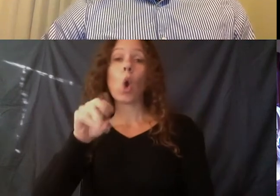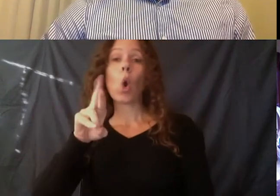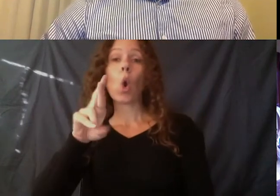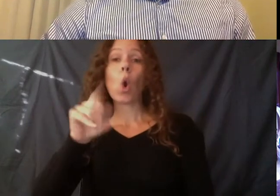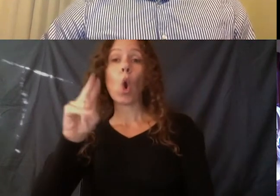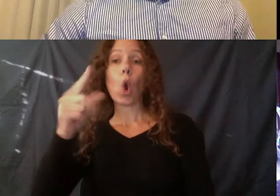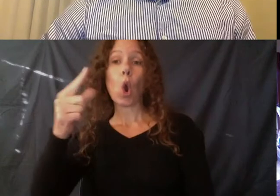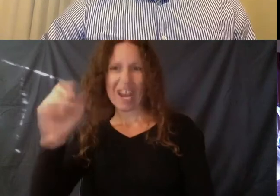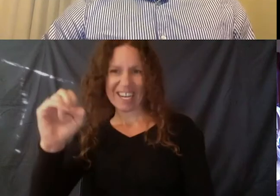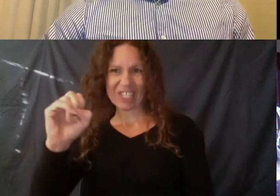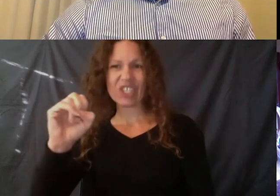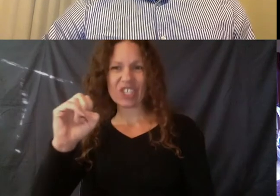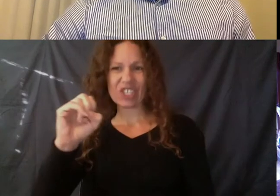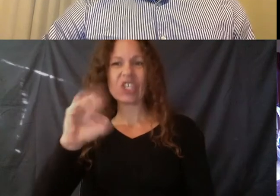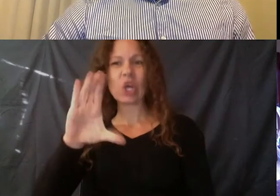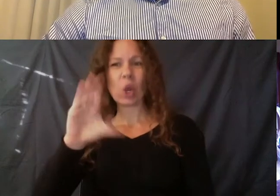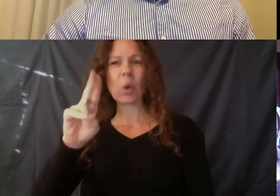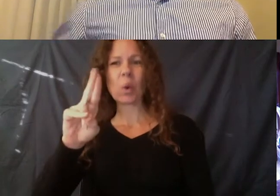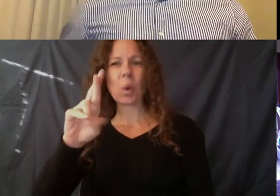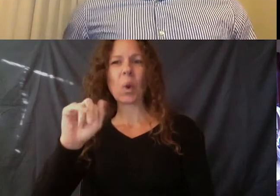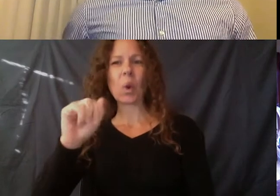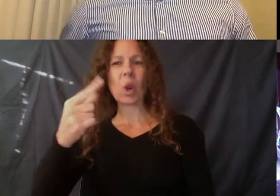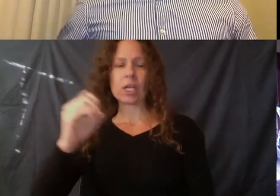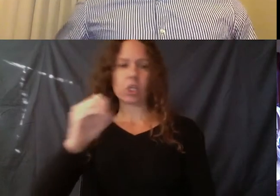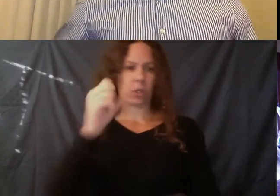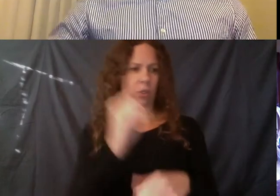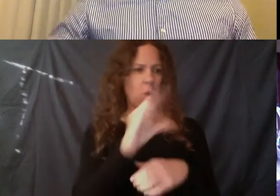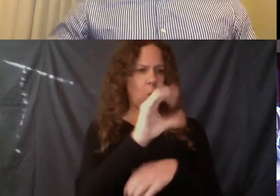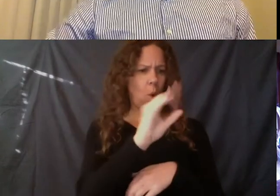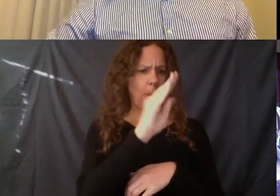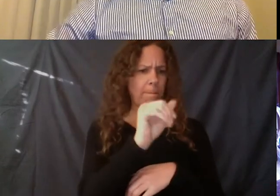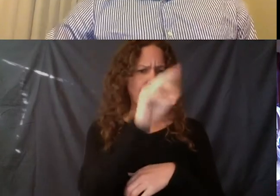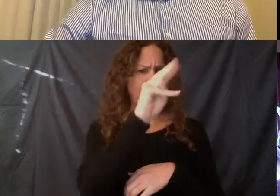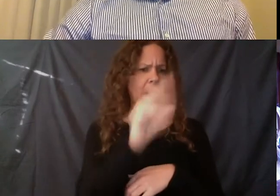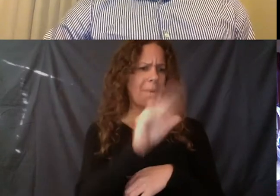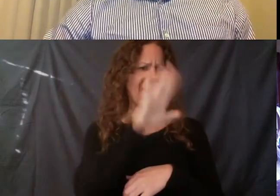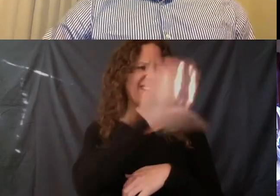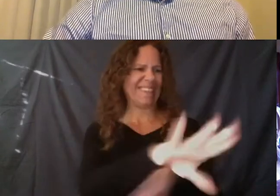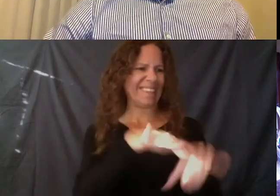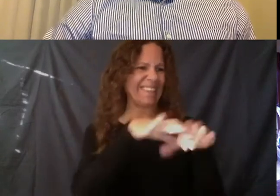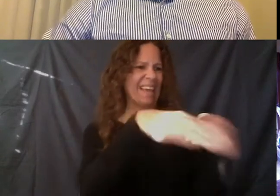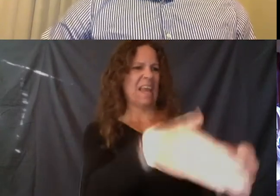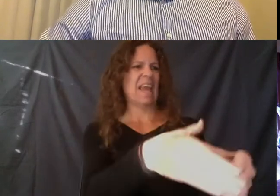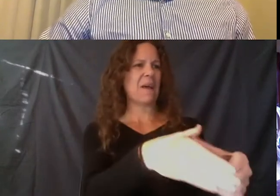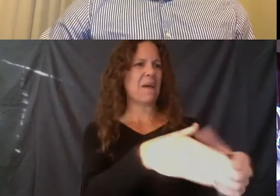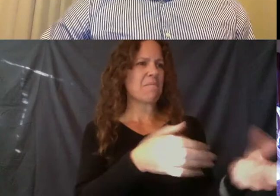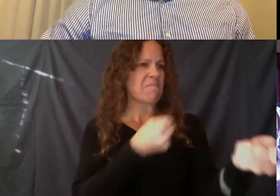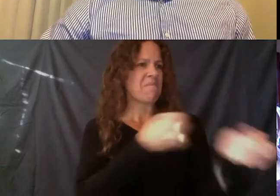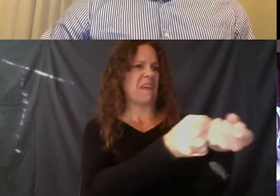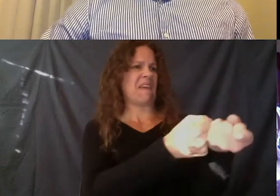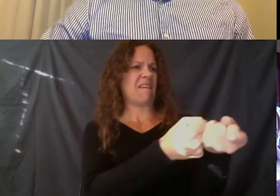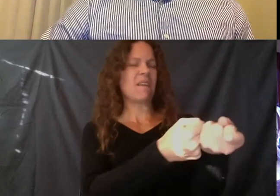Courage took the lessons of the Obama campaign, which to me were, you can create